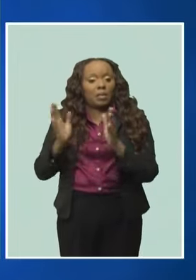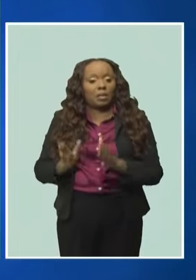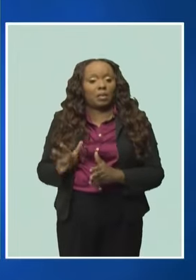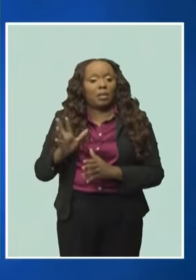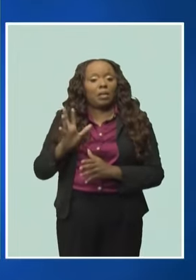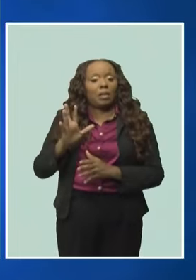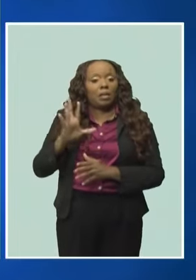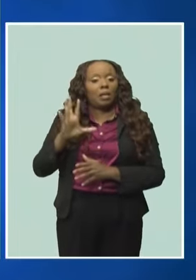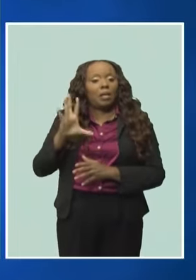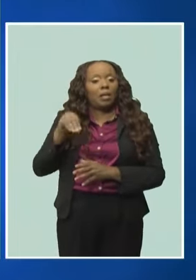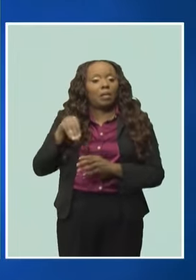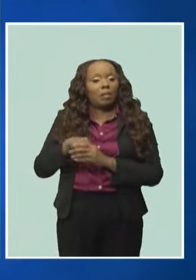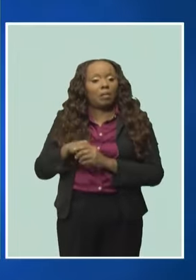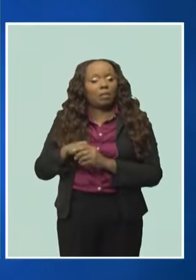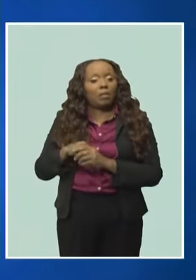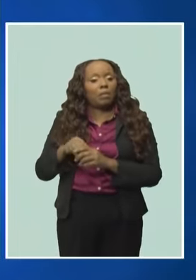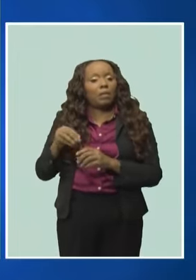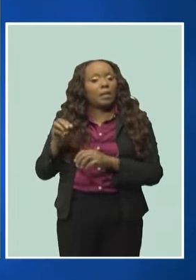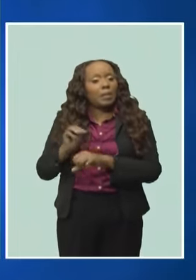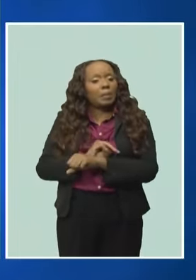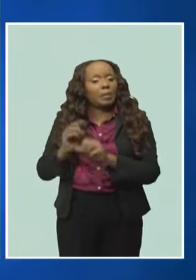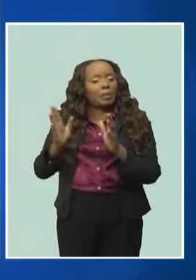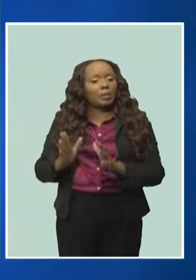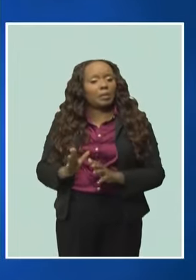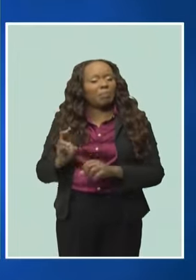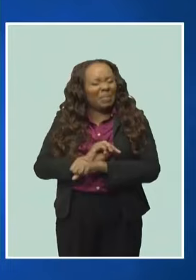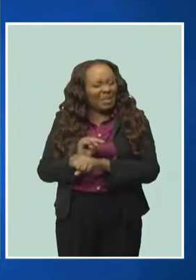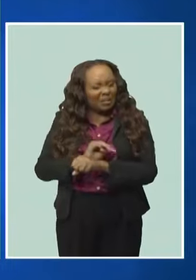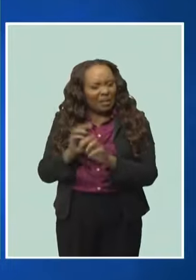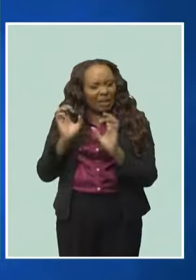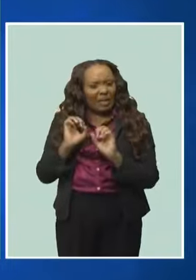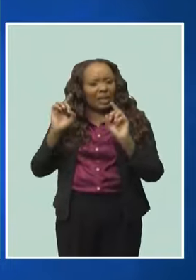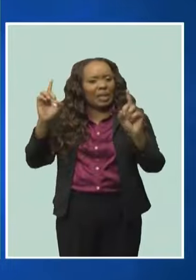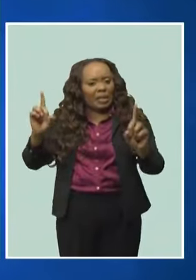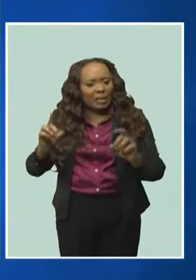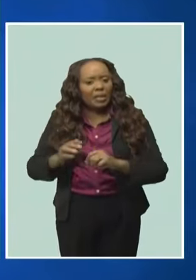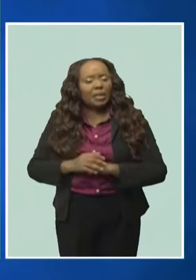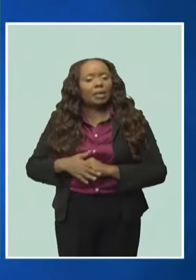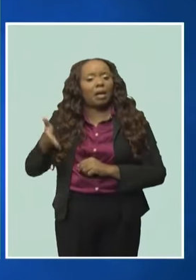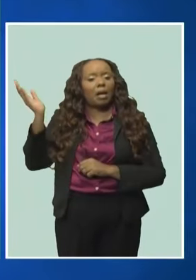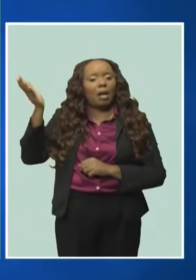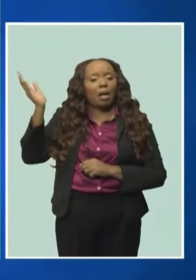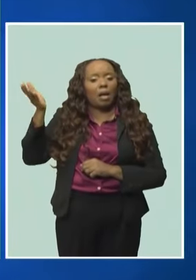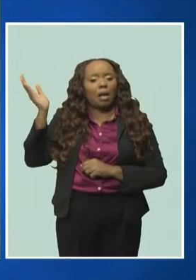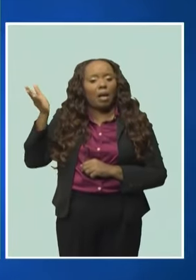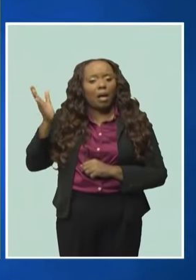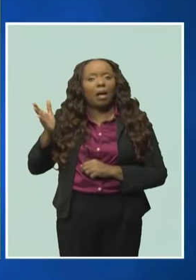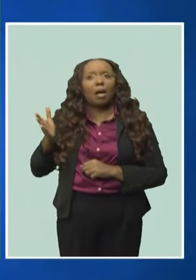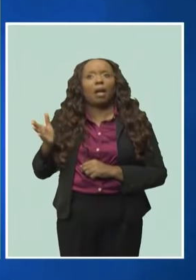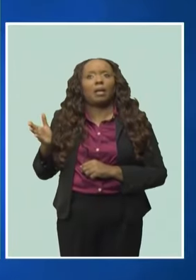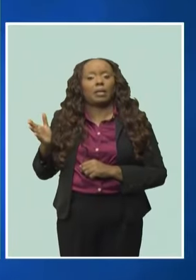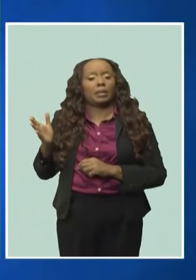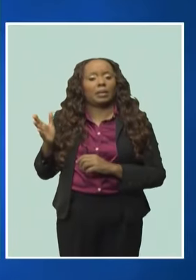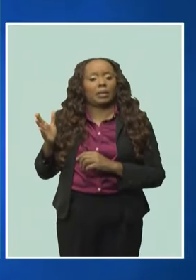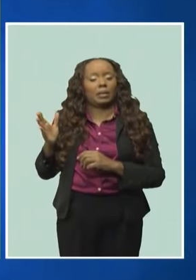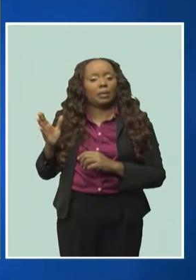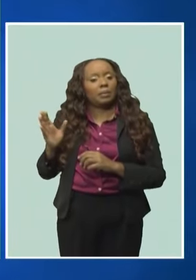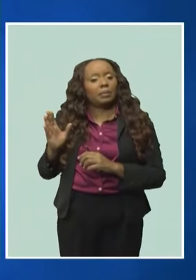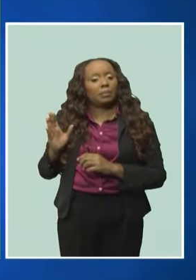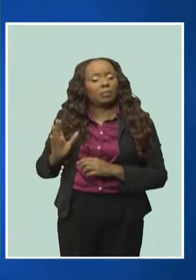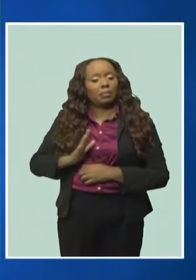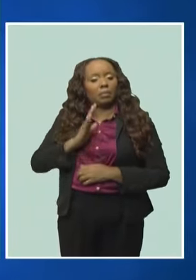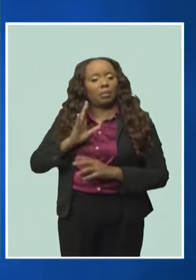Technological and Vocational Training, Sandra Husbands, who was addressing students and officials from Wharton University who are in Barbados on an